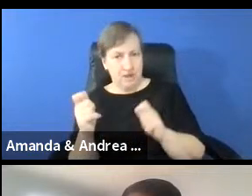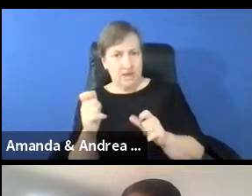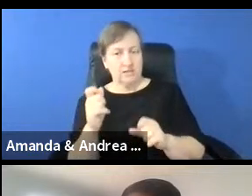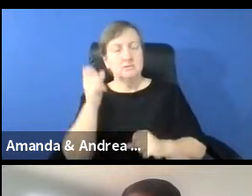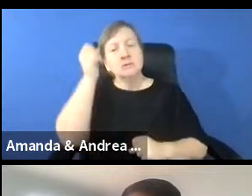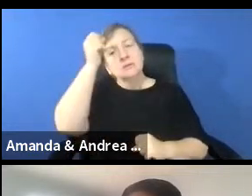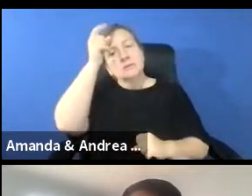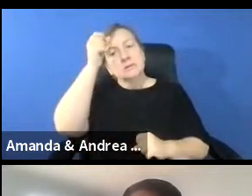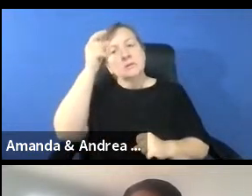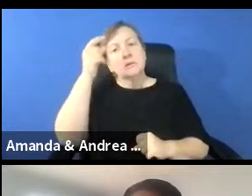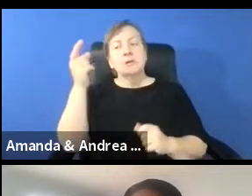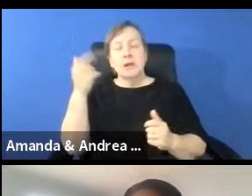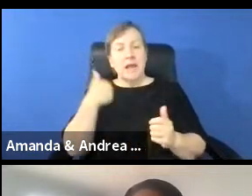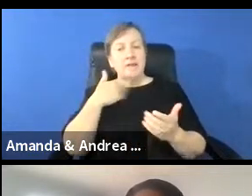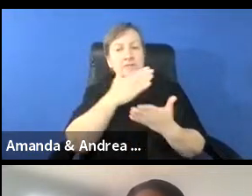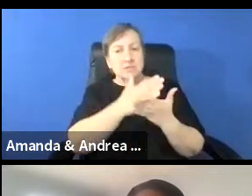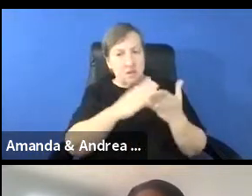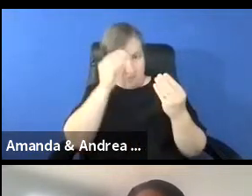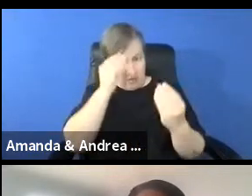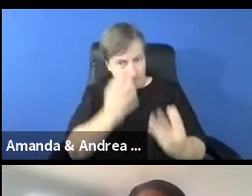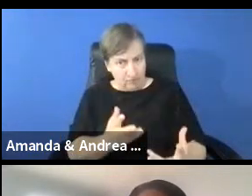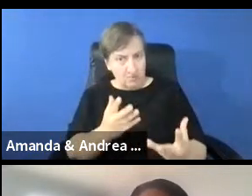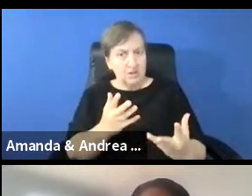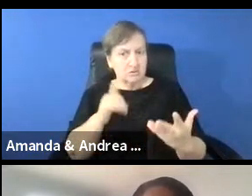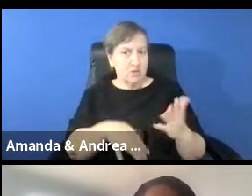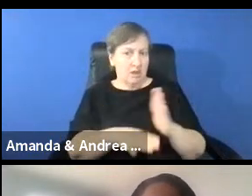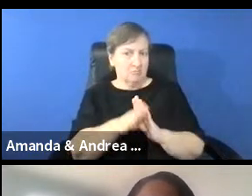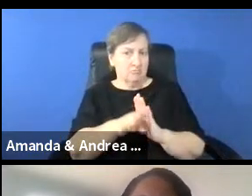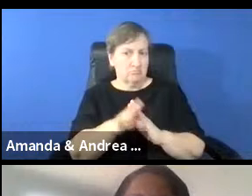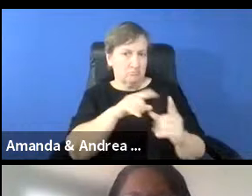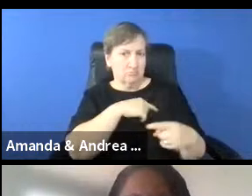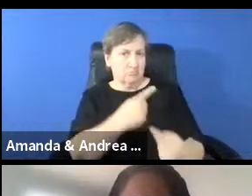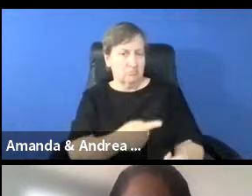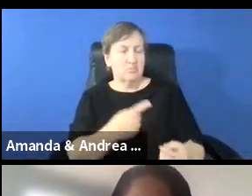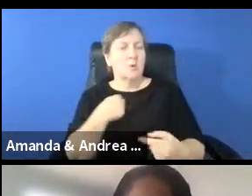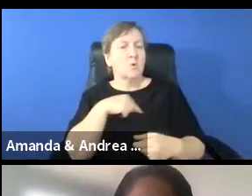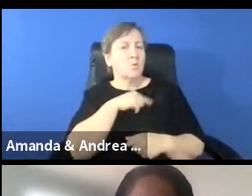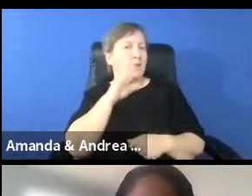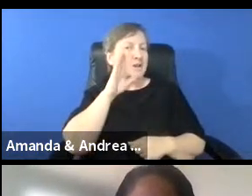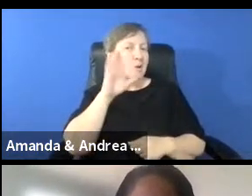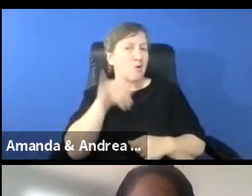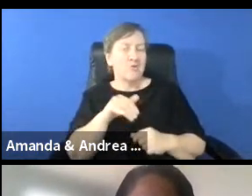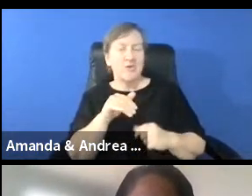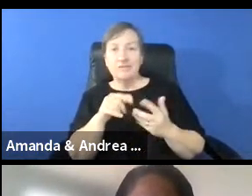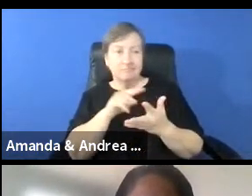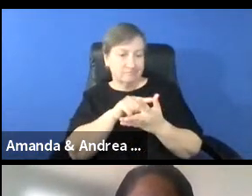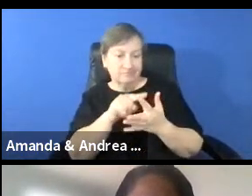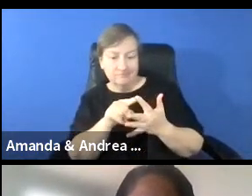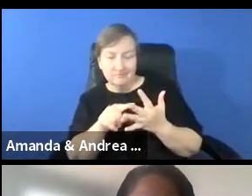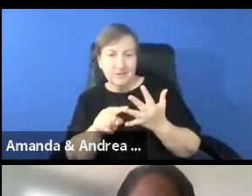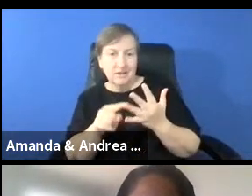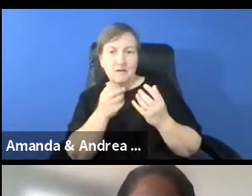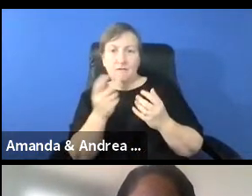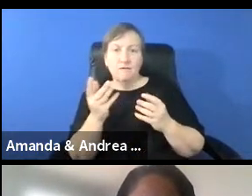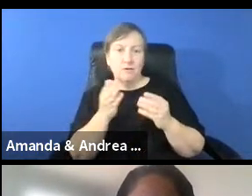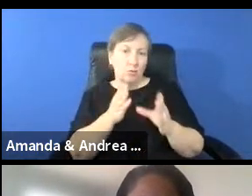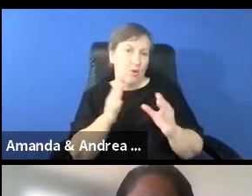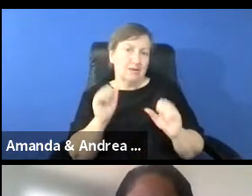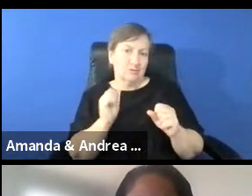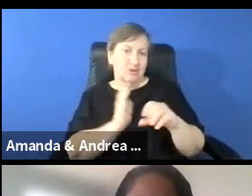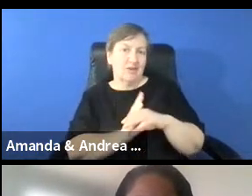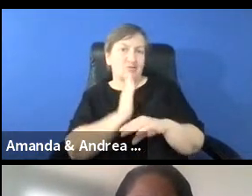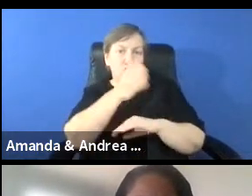there's been information that has been developed. We know there's only so many ways you can cross this